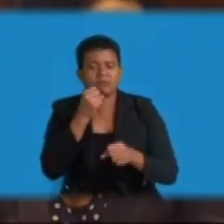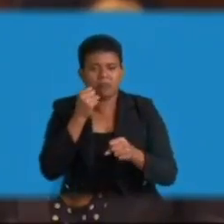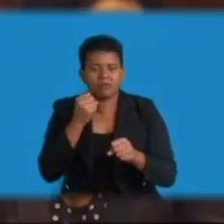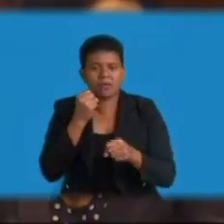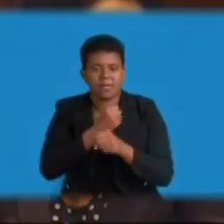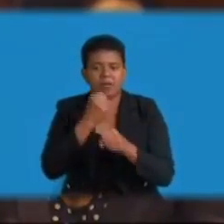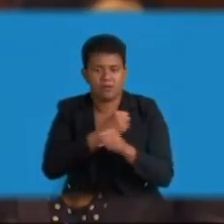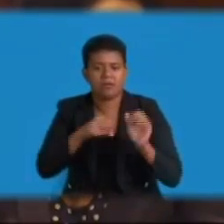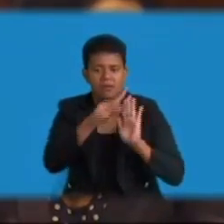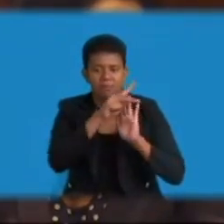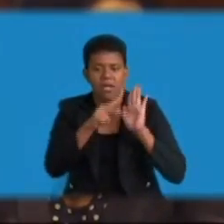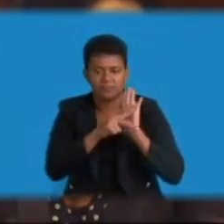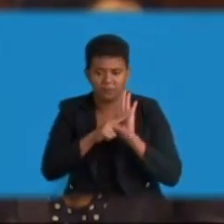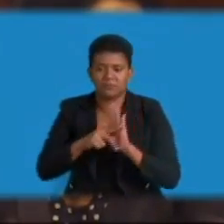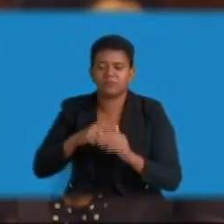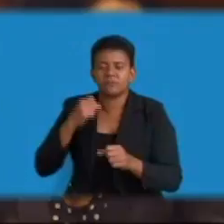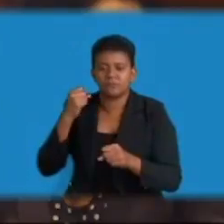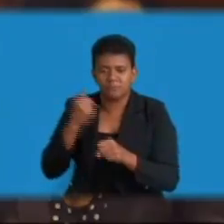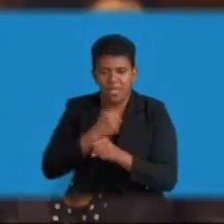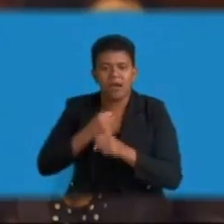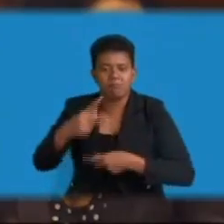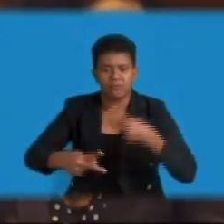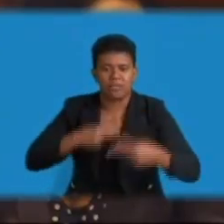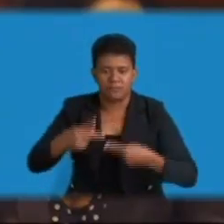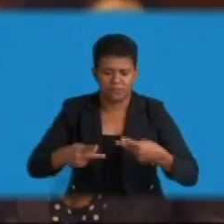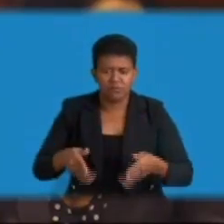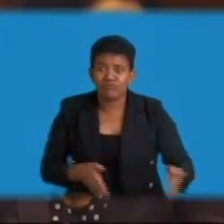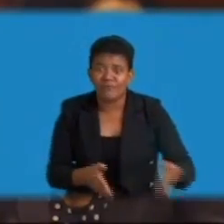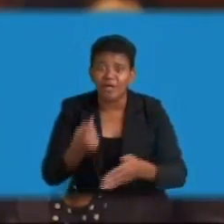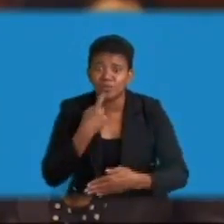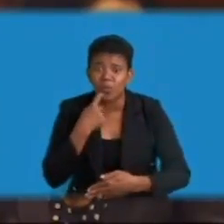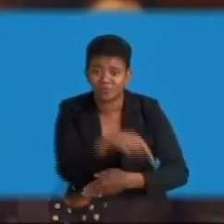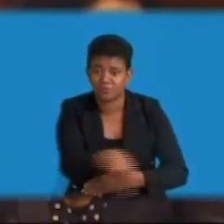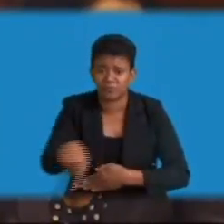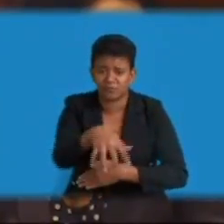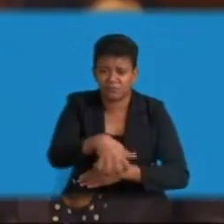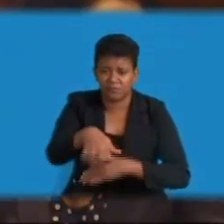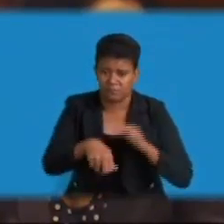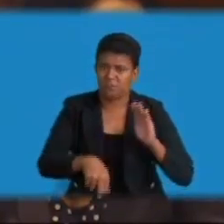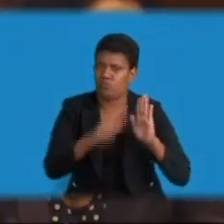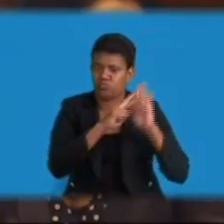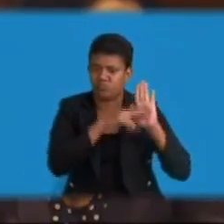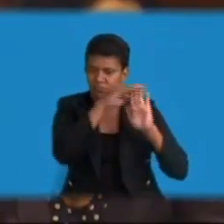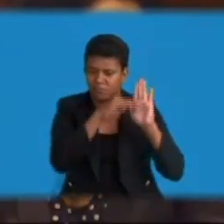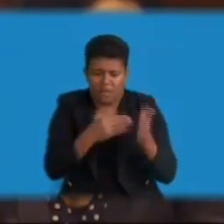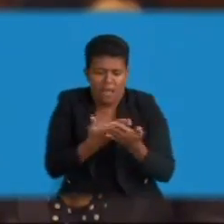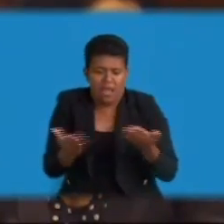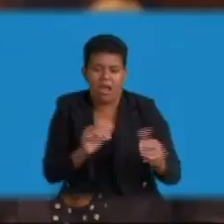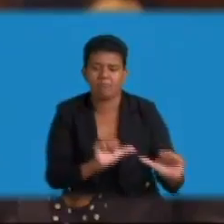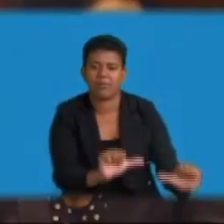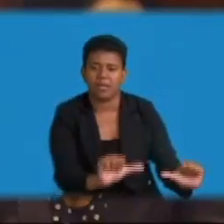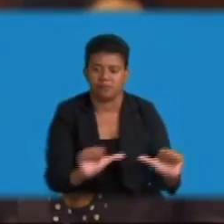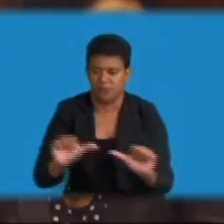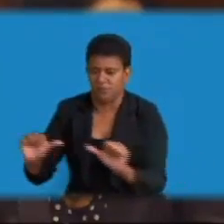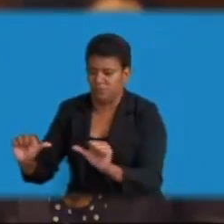procedures. With respect to the river gravel extraction management guidelines and the environmental management guidelines, there are 2 proposals that